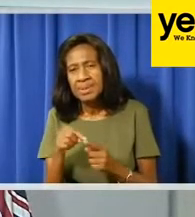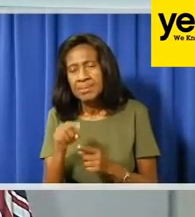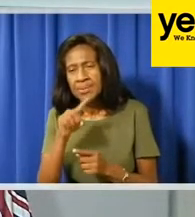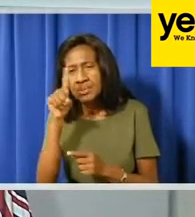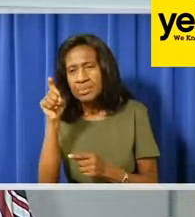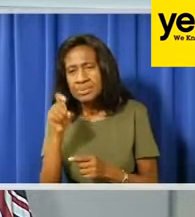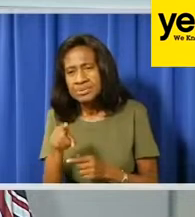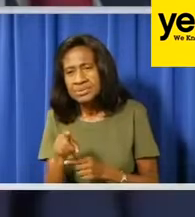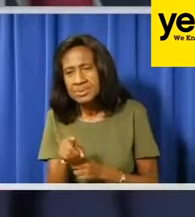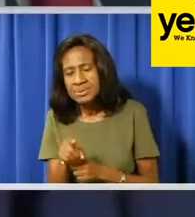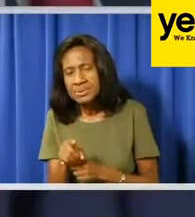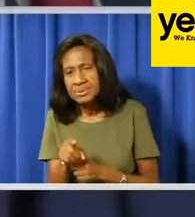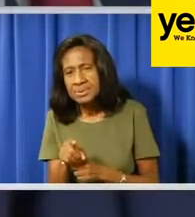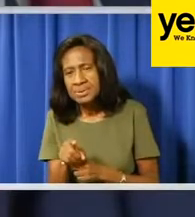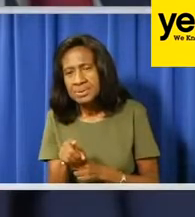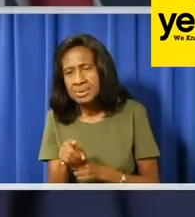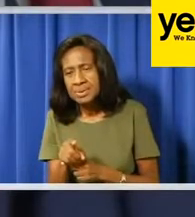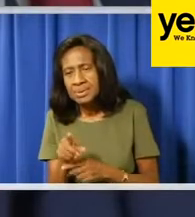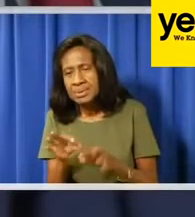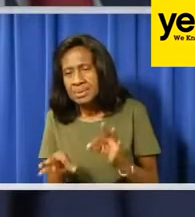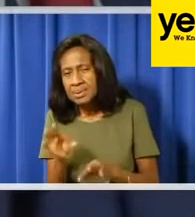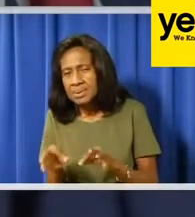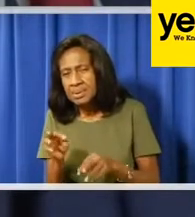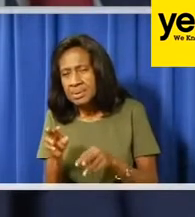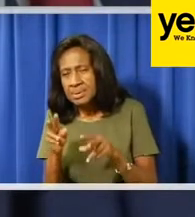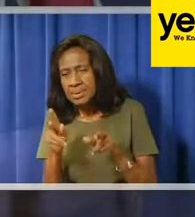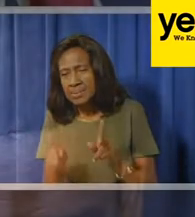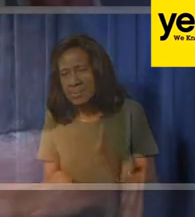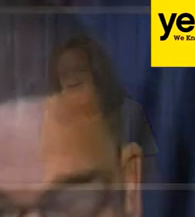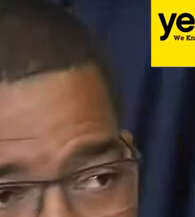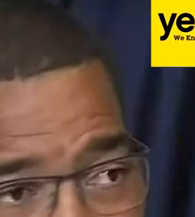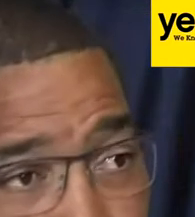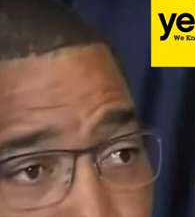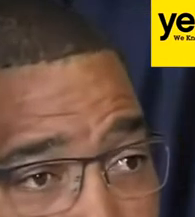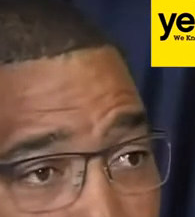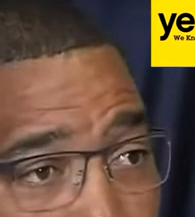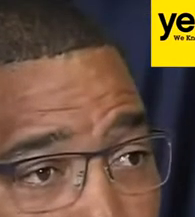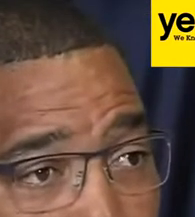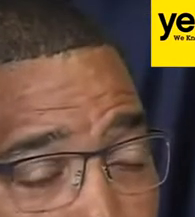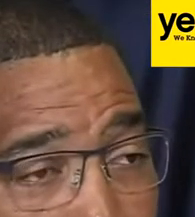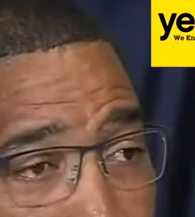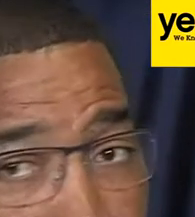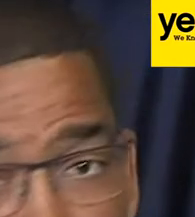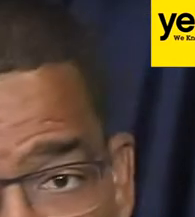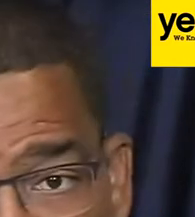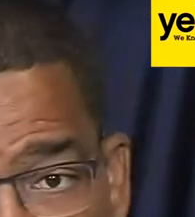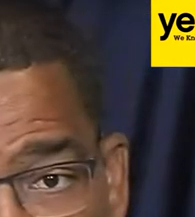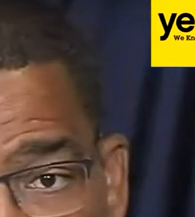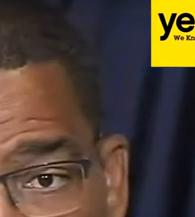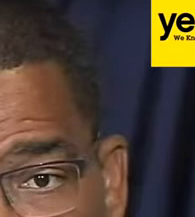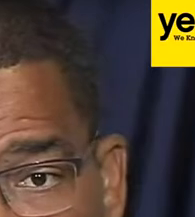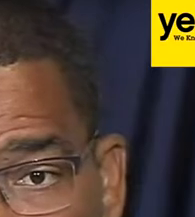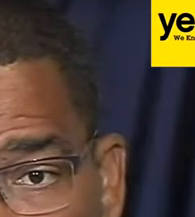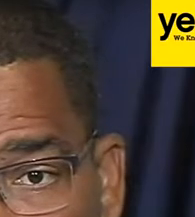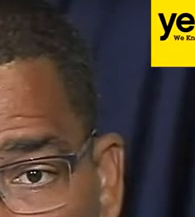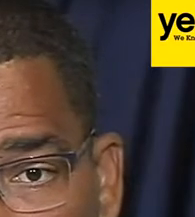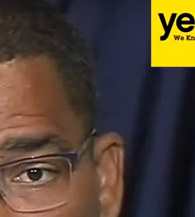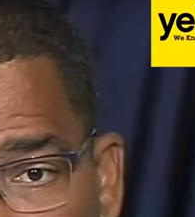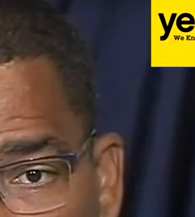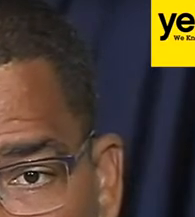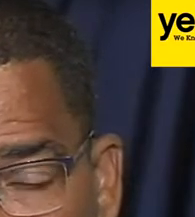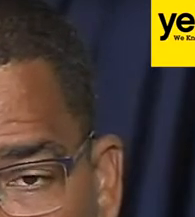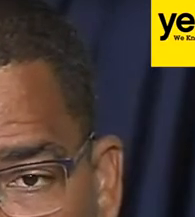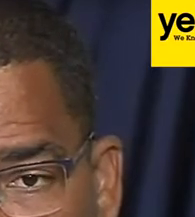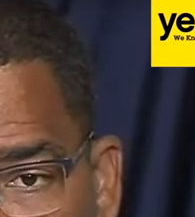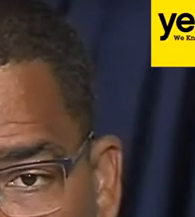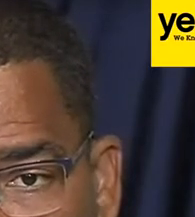before about whether persons would have to be apply for travel to Cayman after September 9th.